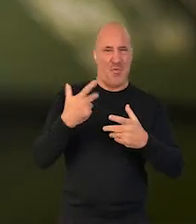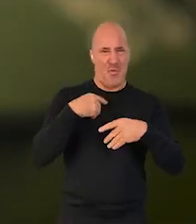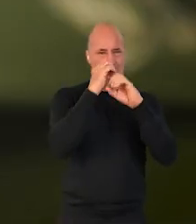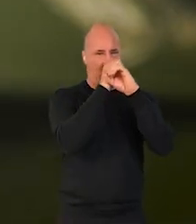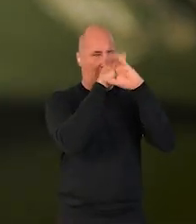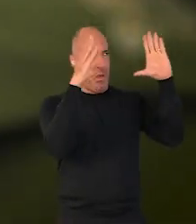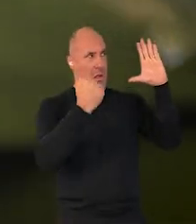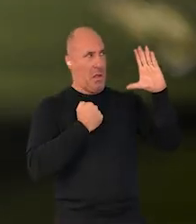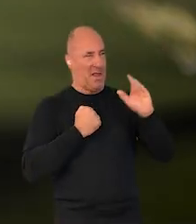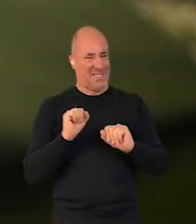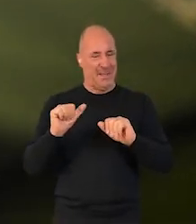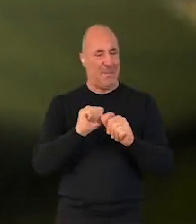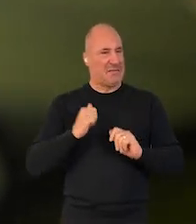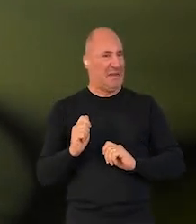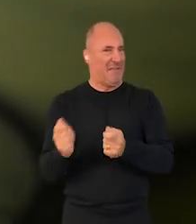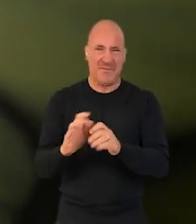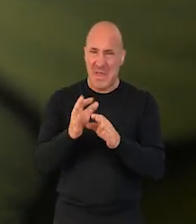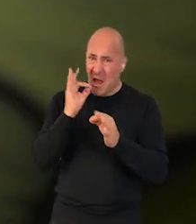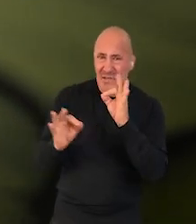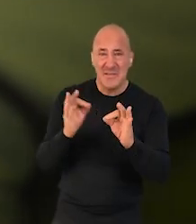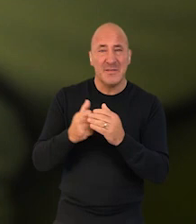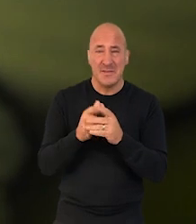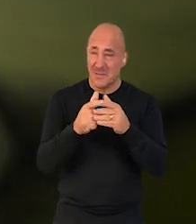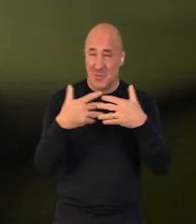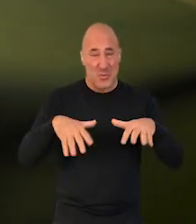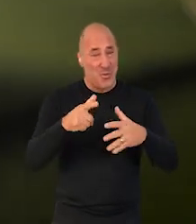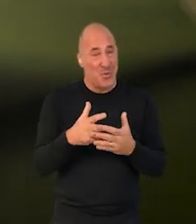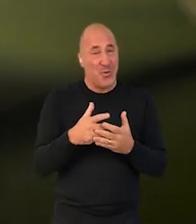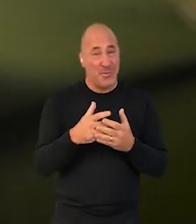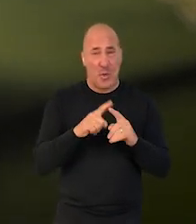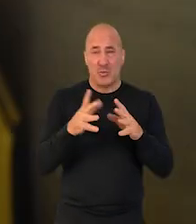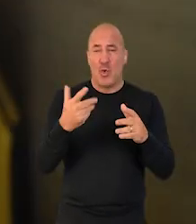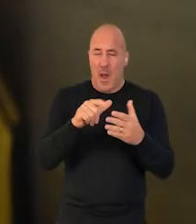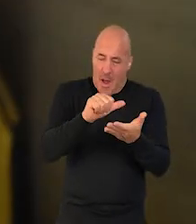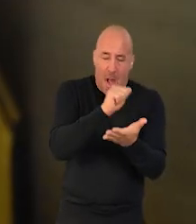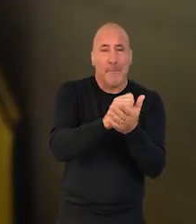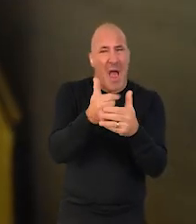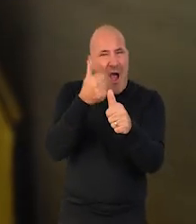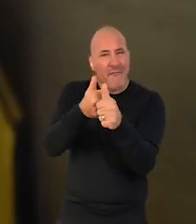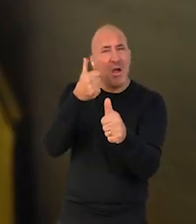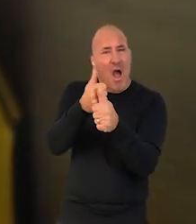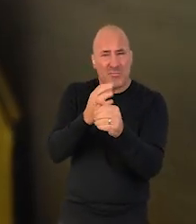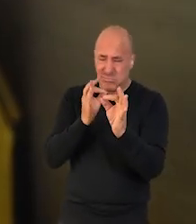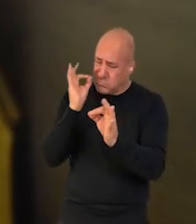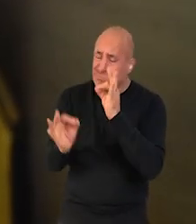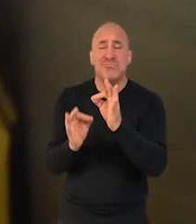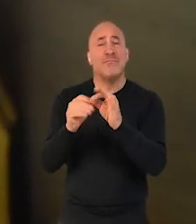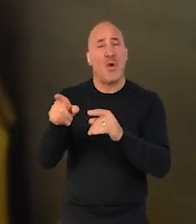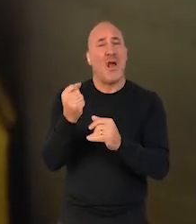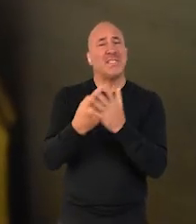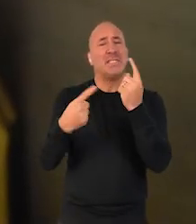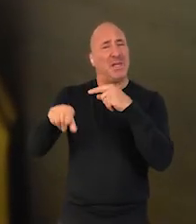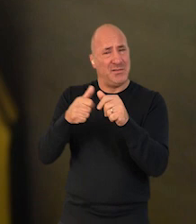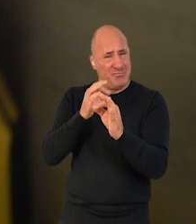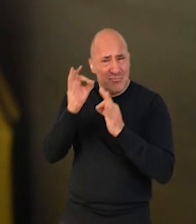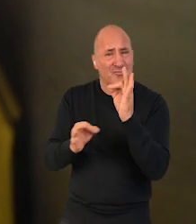or using your own frame of reference. I think that's the biggest thing you can do, and being true